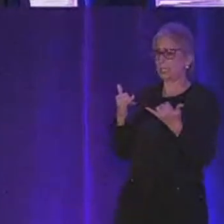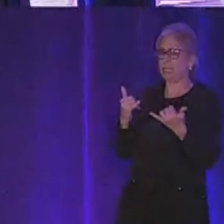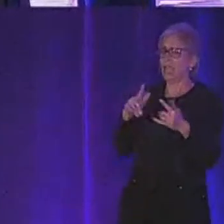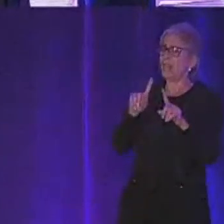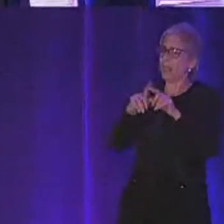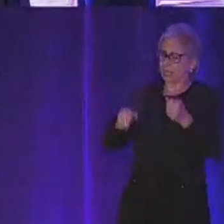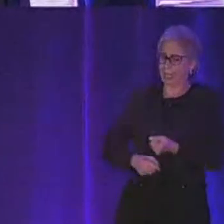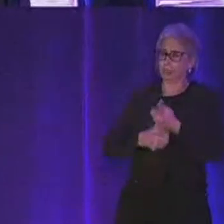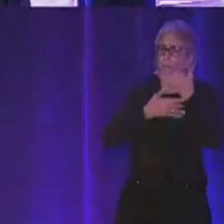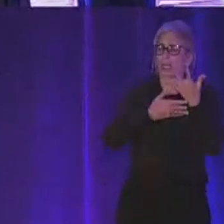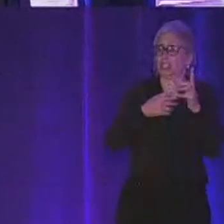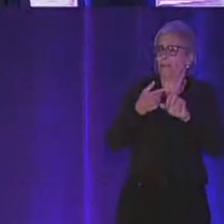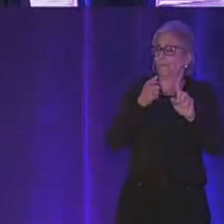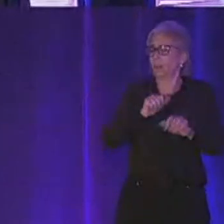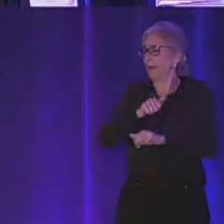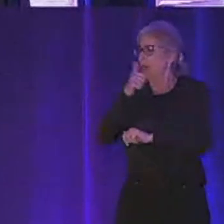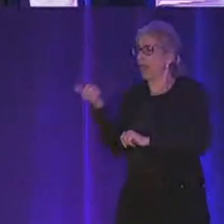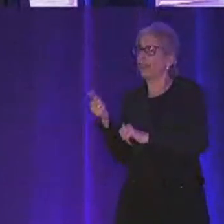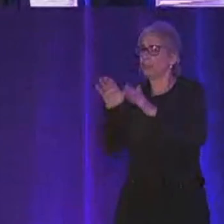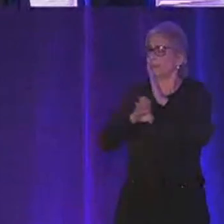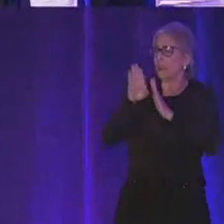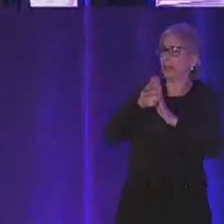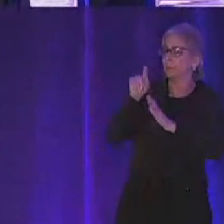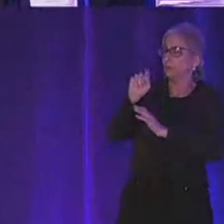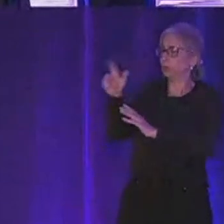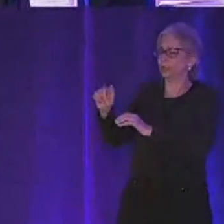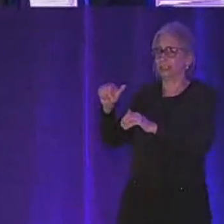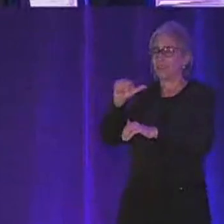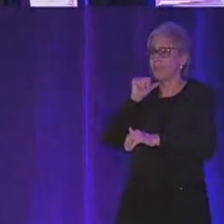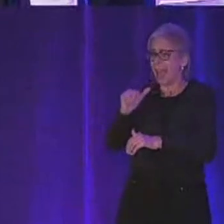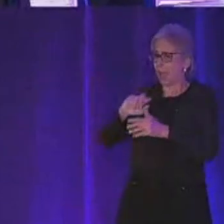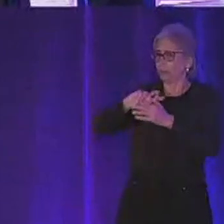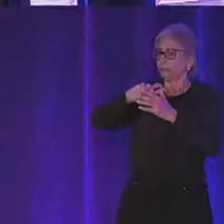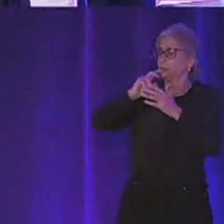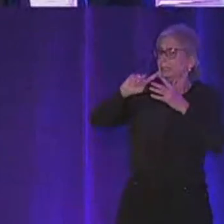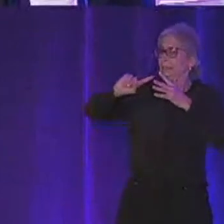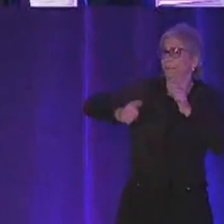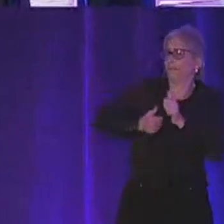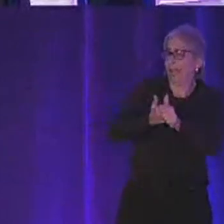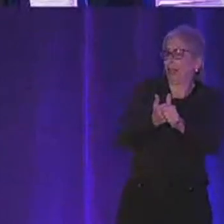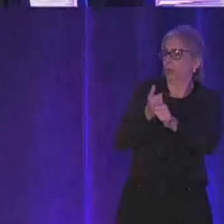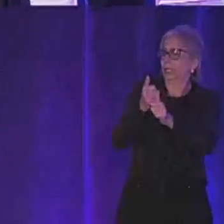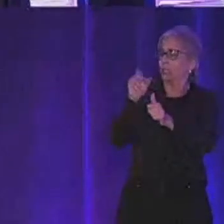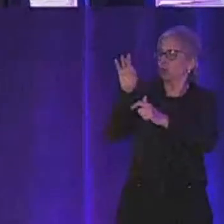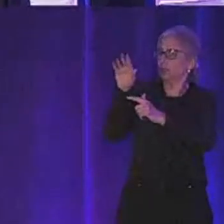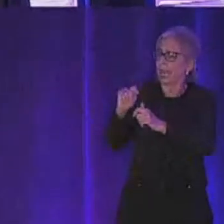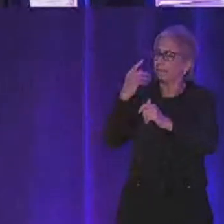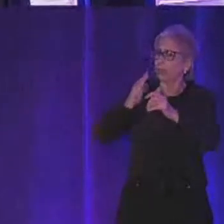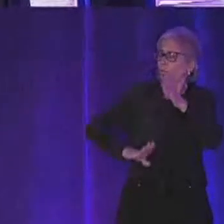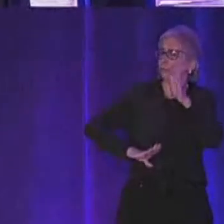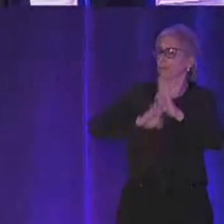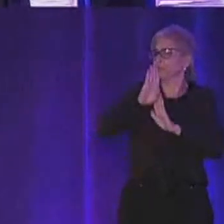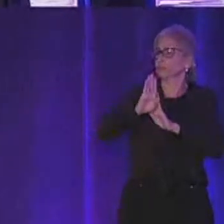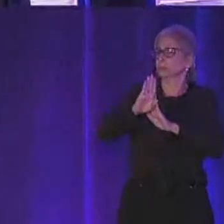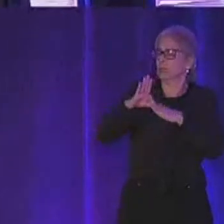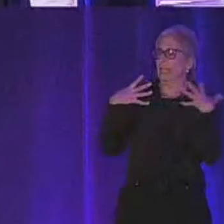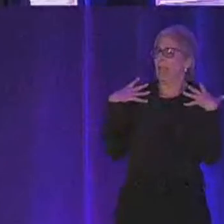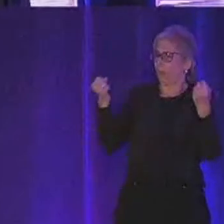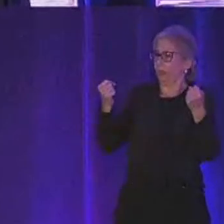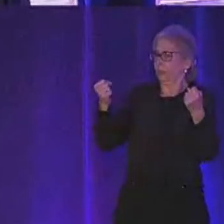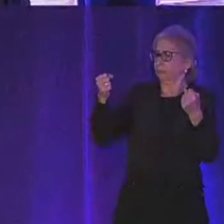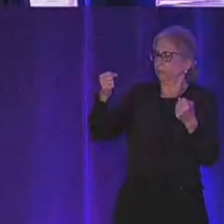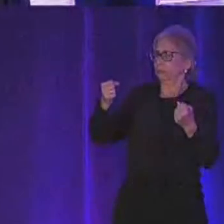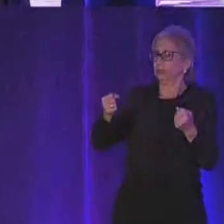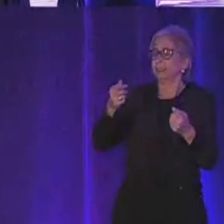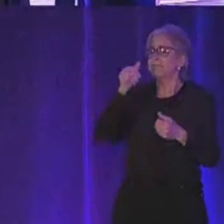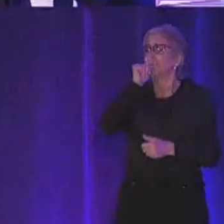inspiration from other developer tools that are now emerging that are following React's mission for developer help. So if you'll bear with